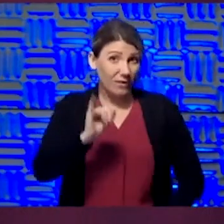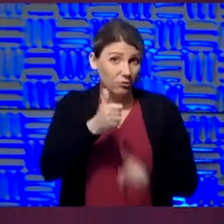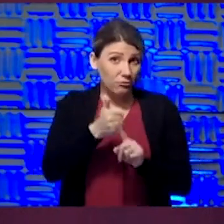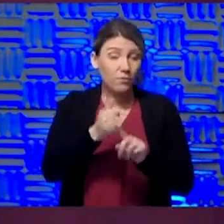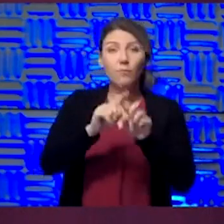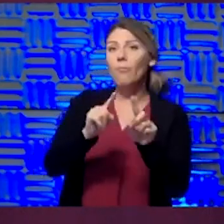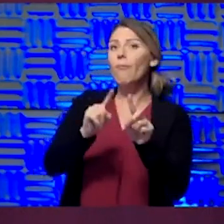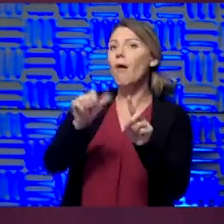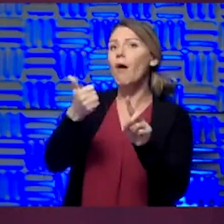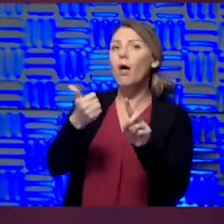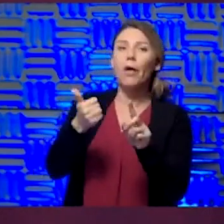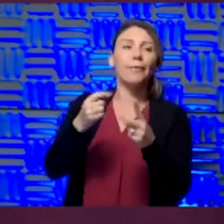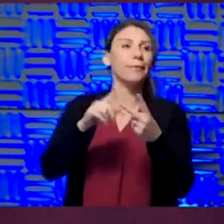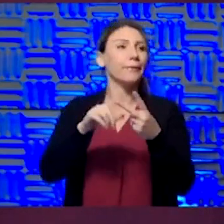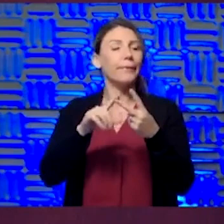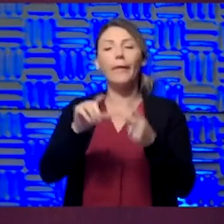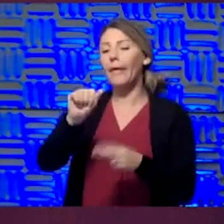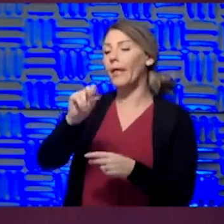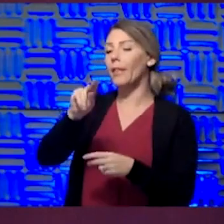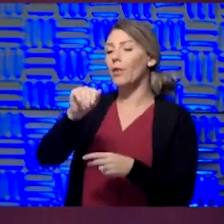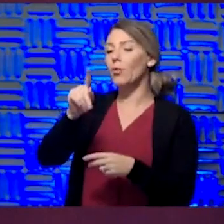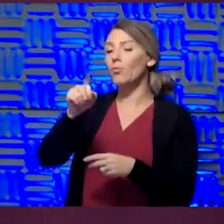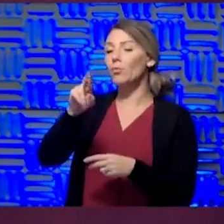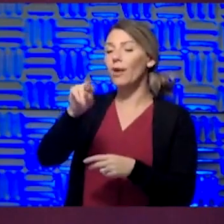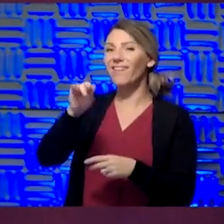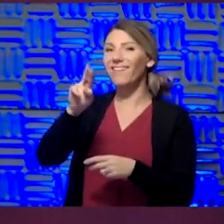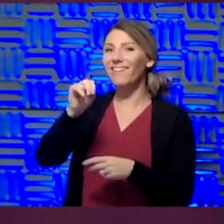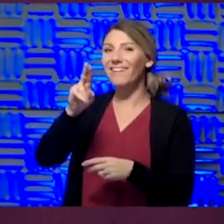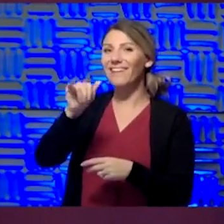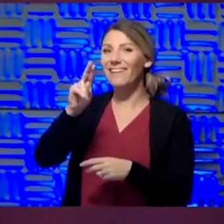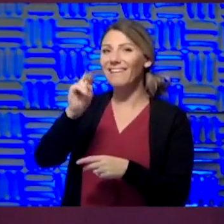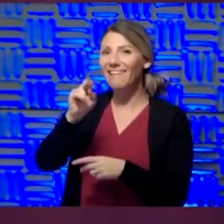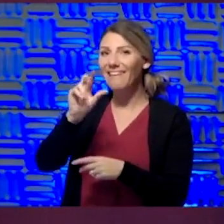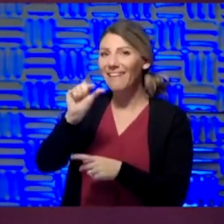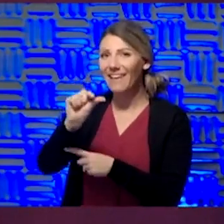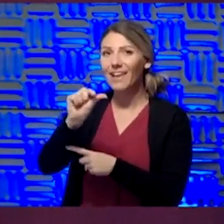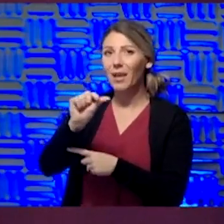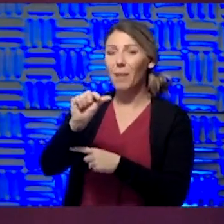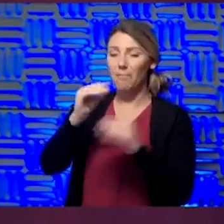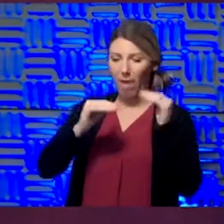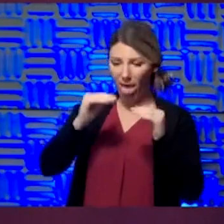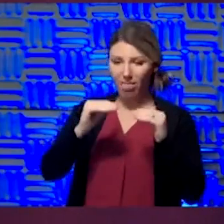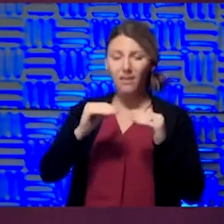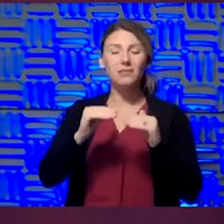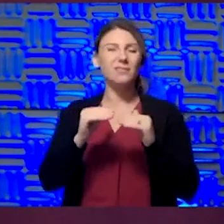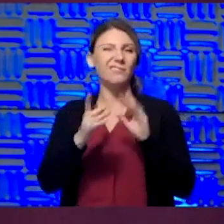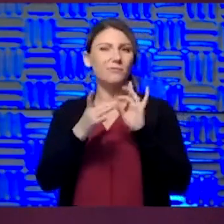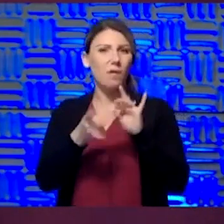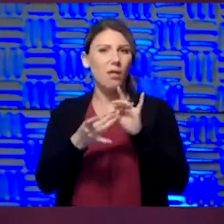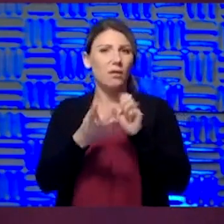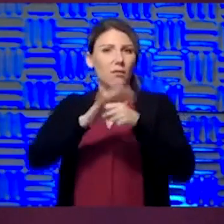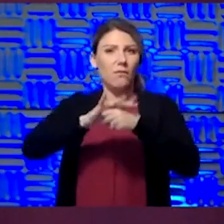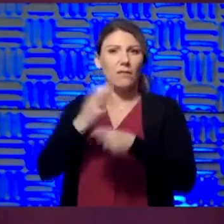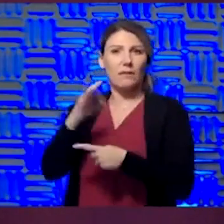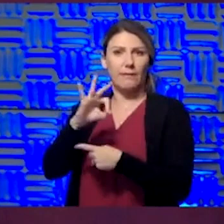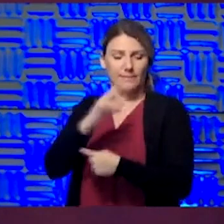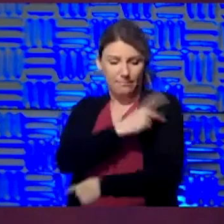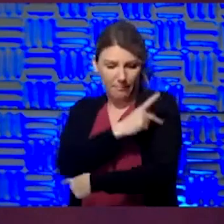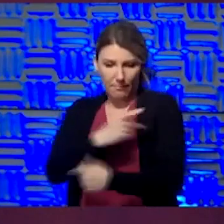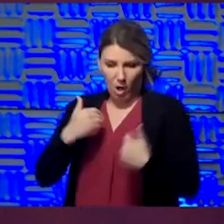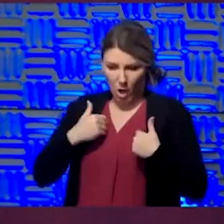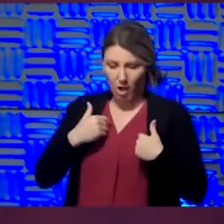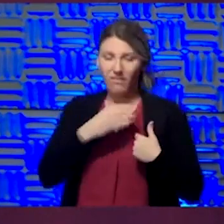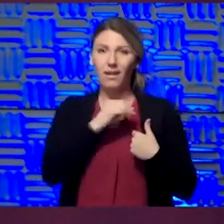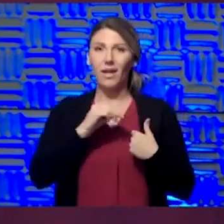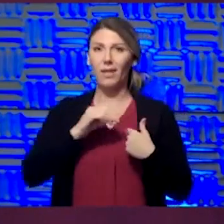from the electrolyte imbalance which the COVID-19 patients seem to have, and some of it is from the medications that we're